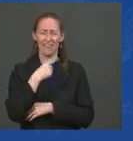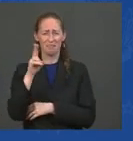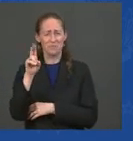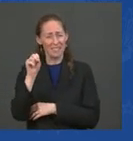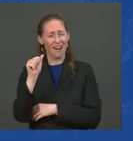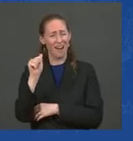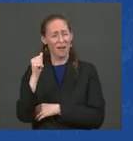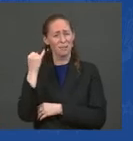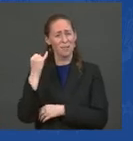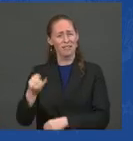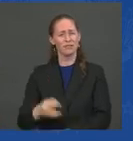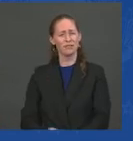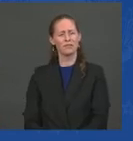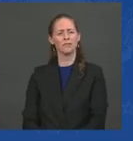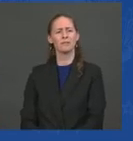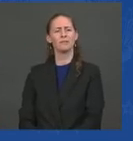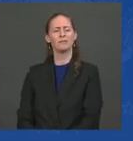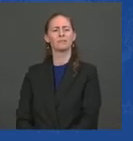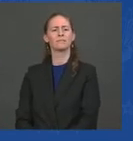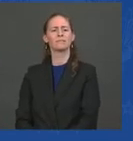In December,